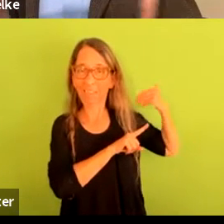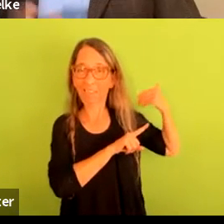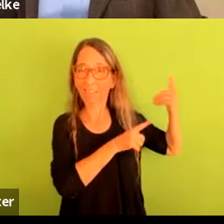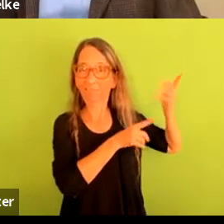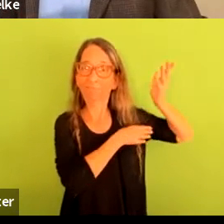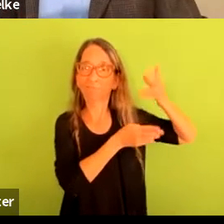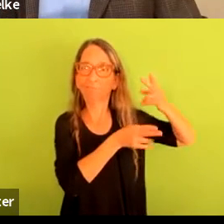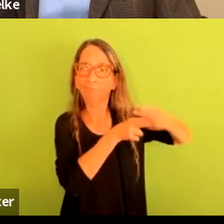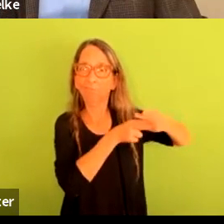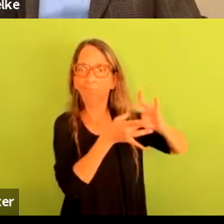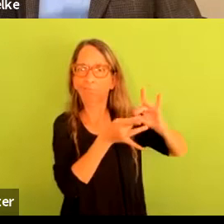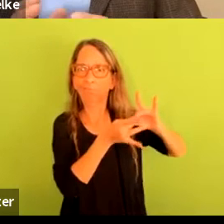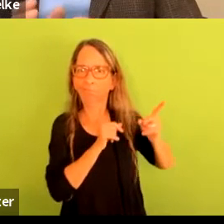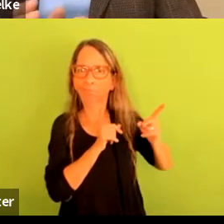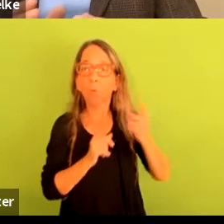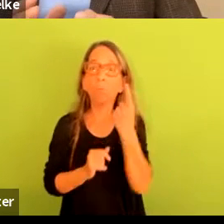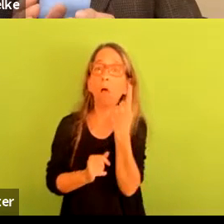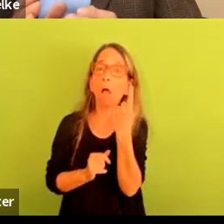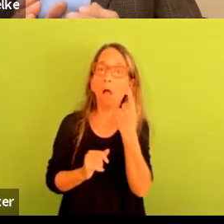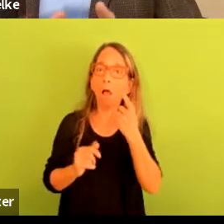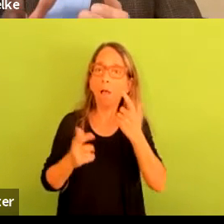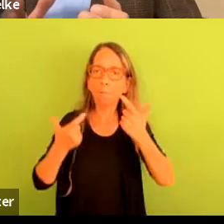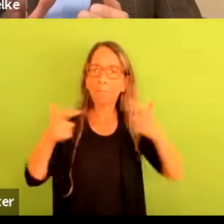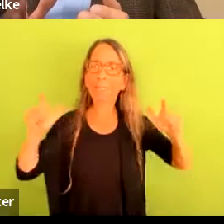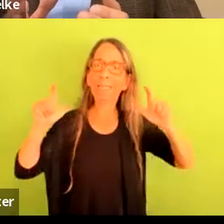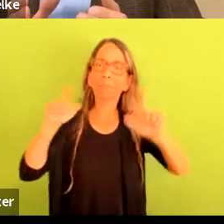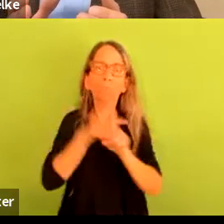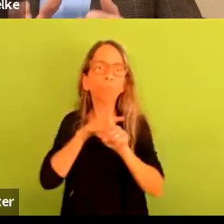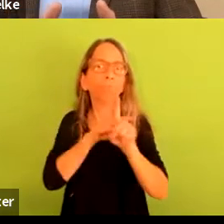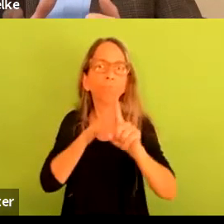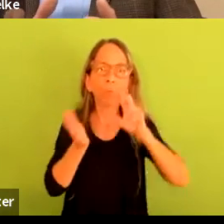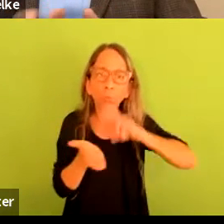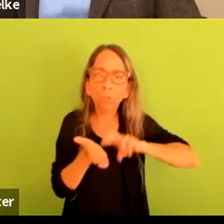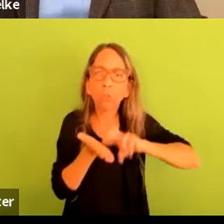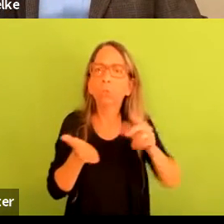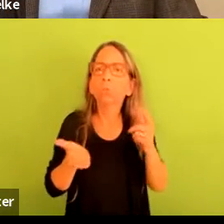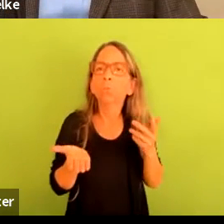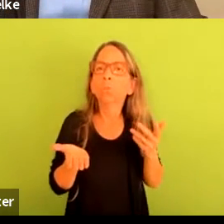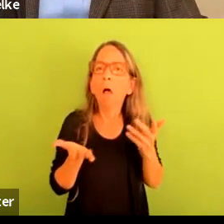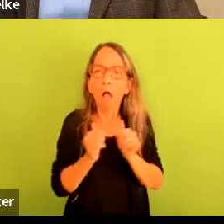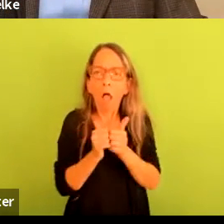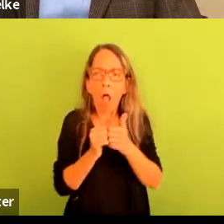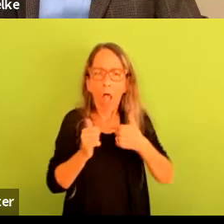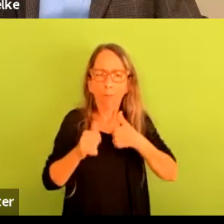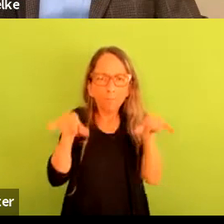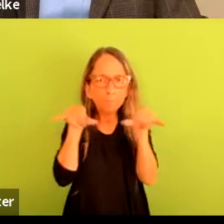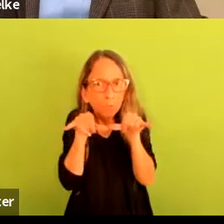one of the big things we look at is, how do you measure the weight of an error? There's been a